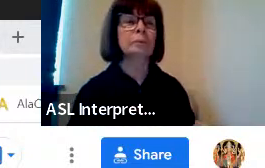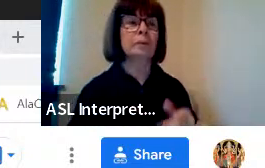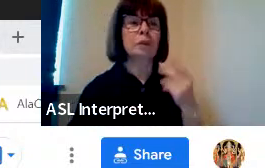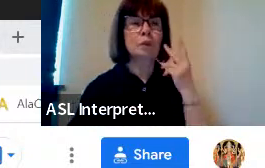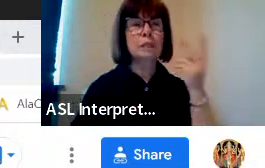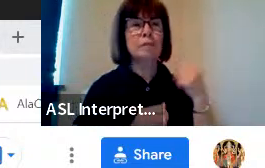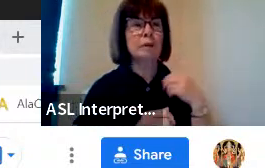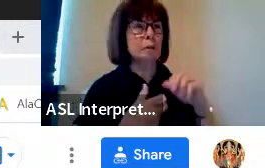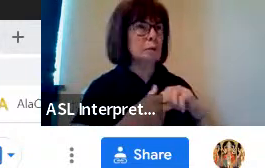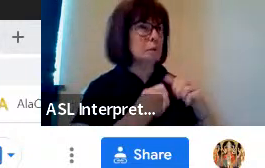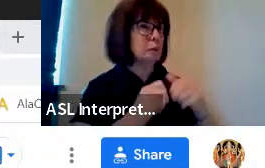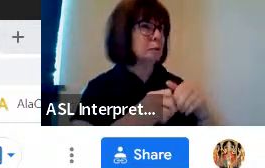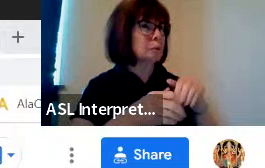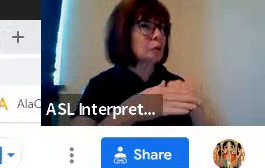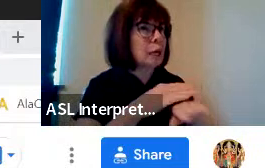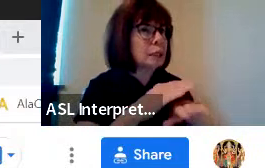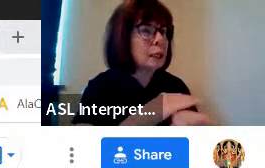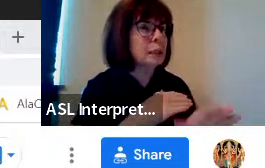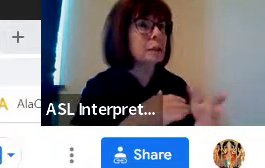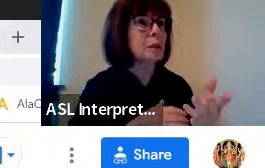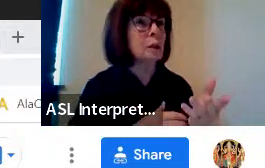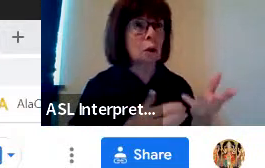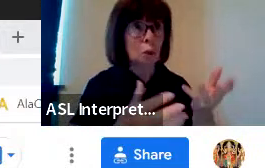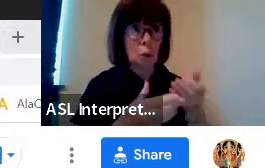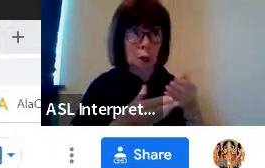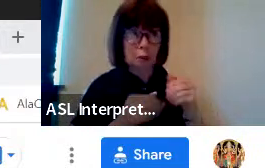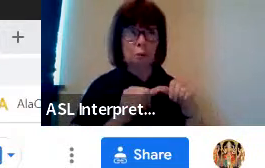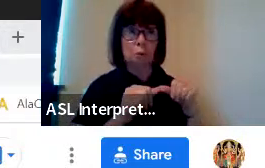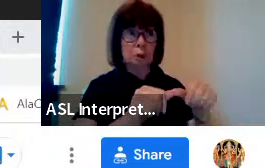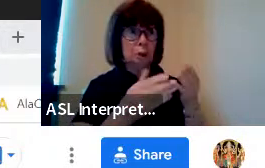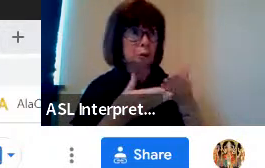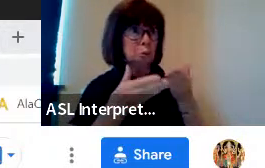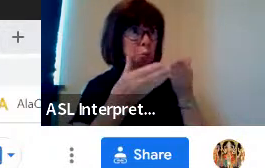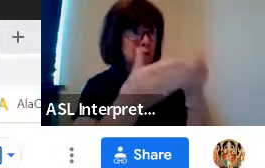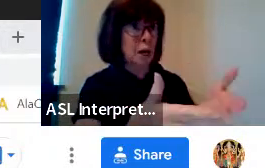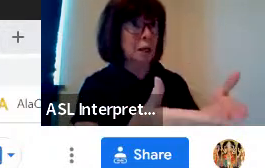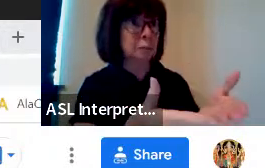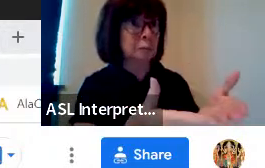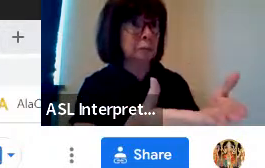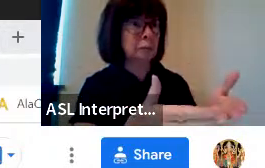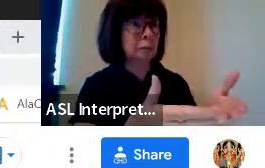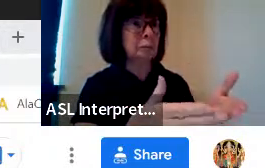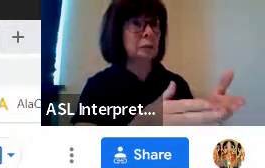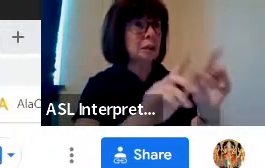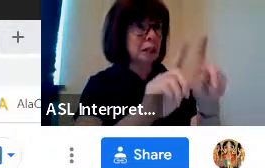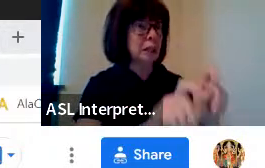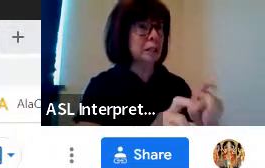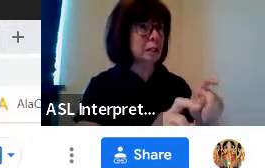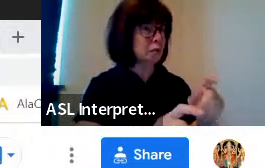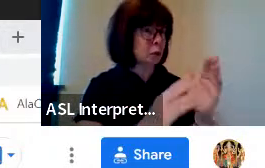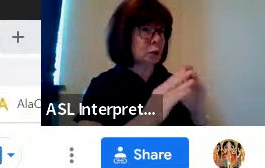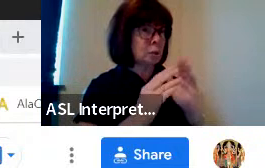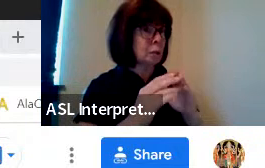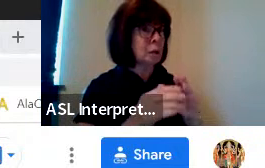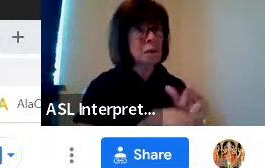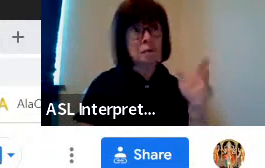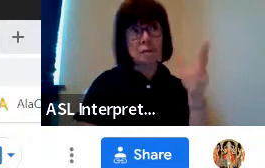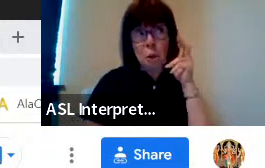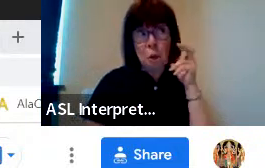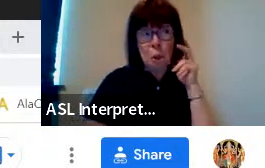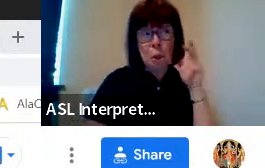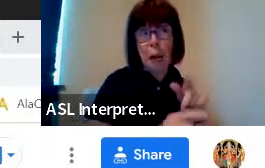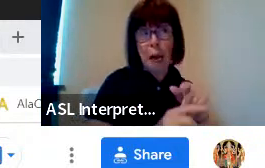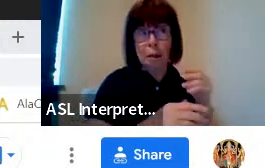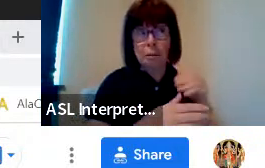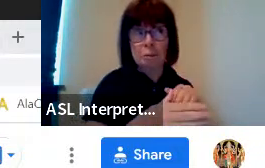access. We want to continue providing testing to our communities, but if you've heard anything about access, and you're saying